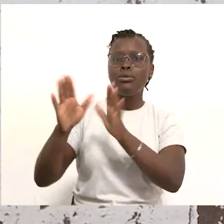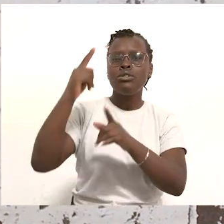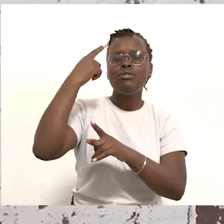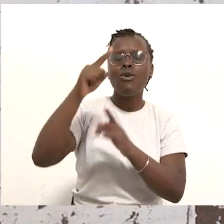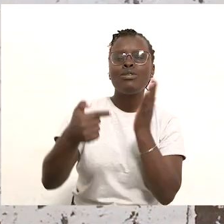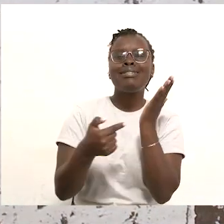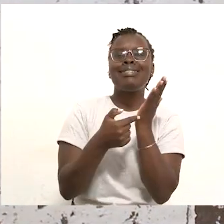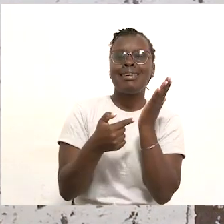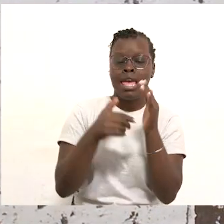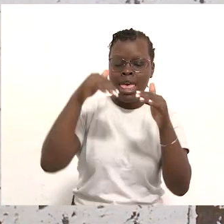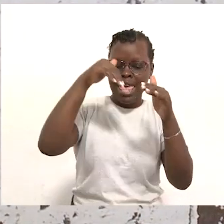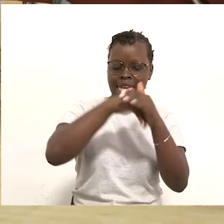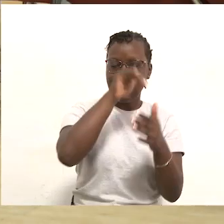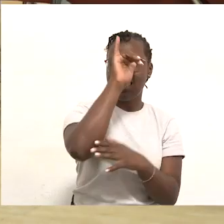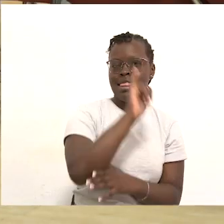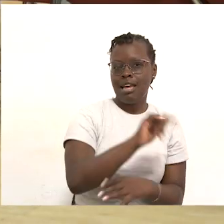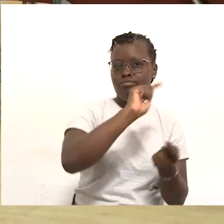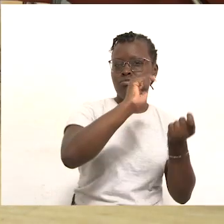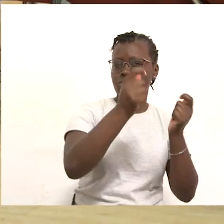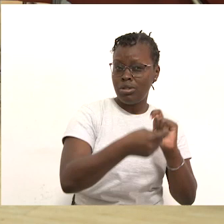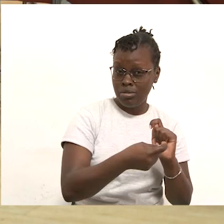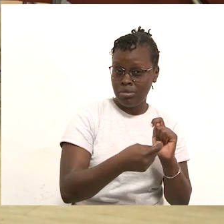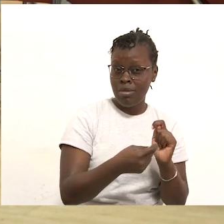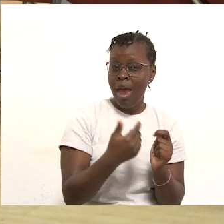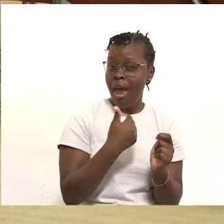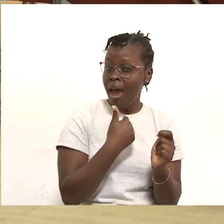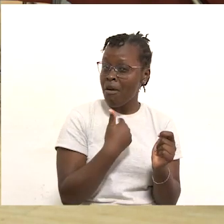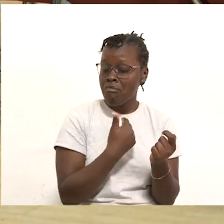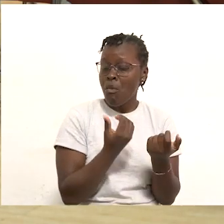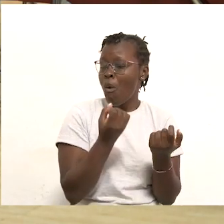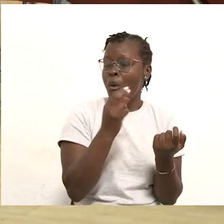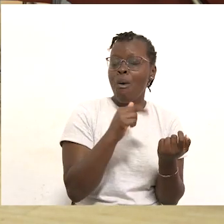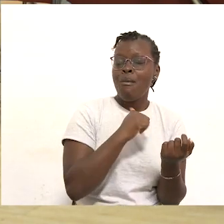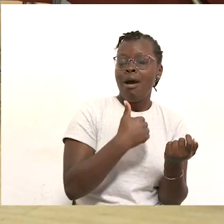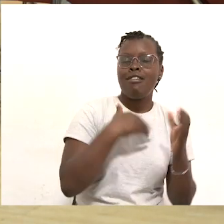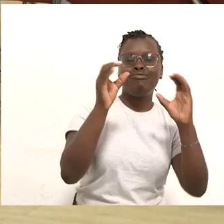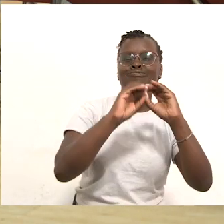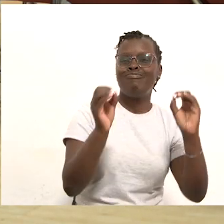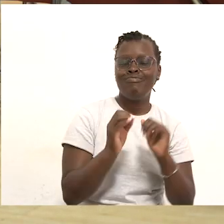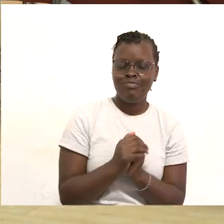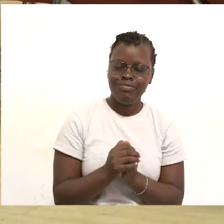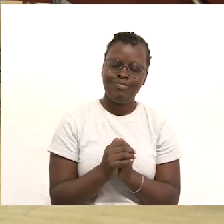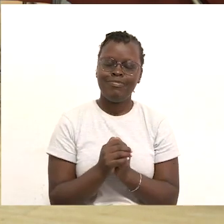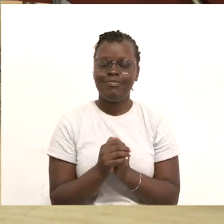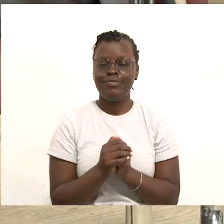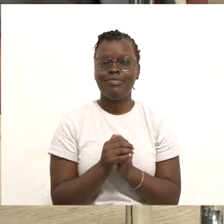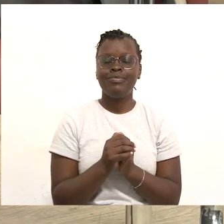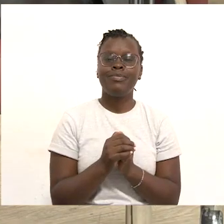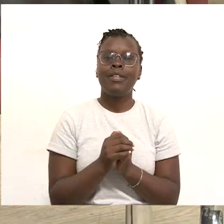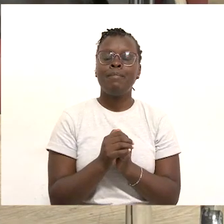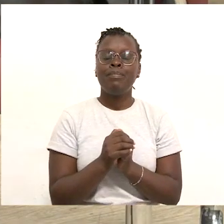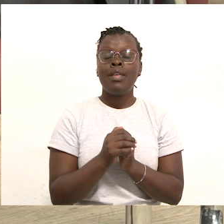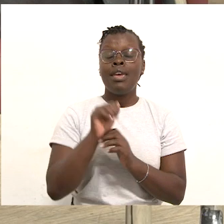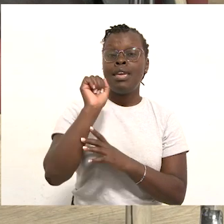technology in preparing teachers for either the new changes or continuing to empower them to implement the current curriculum?